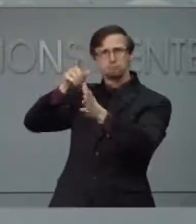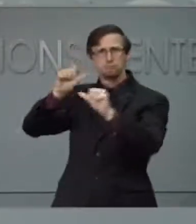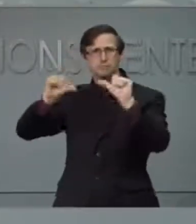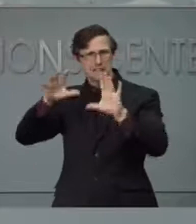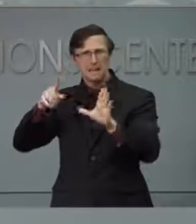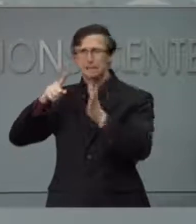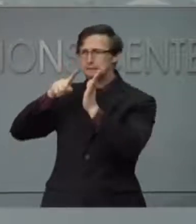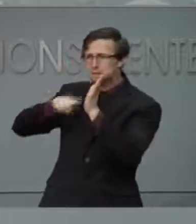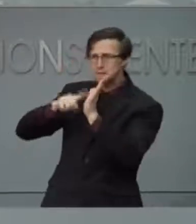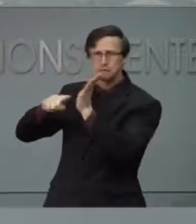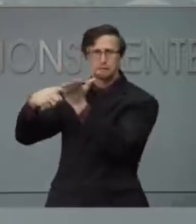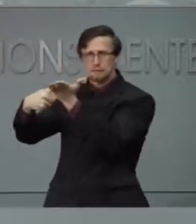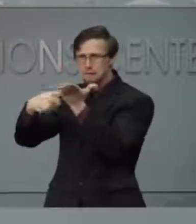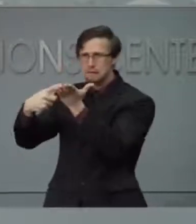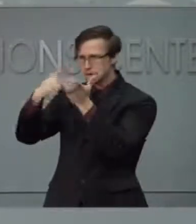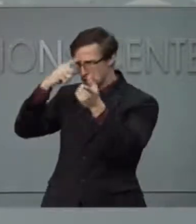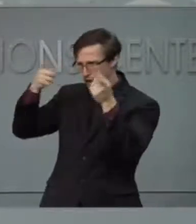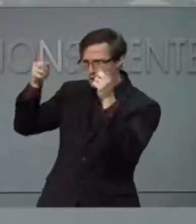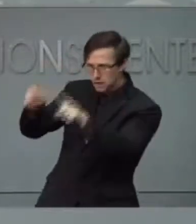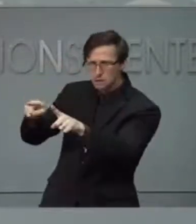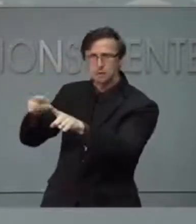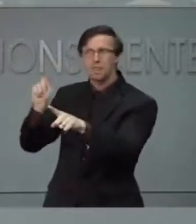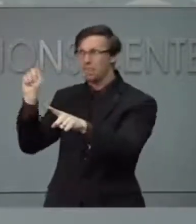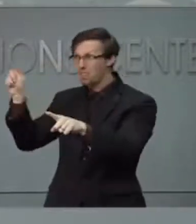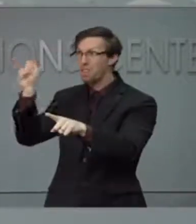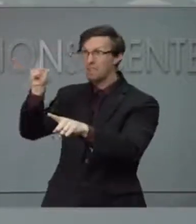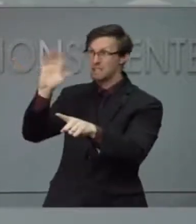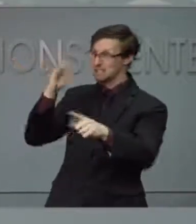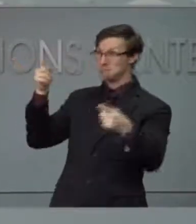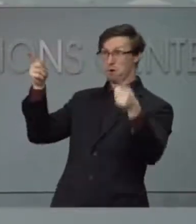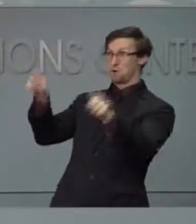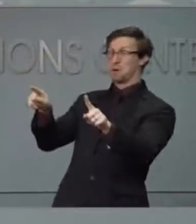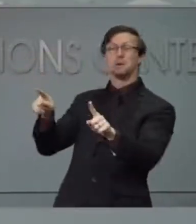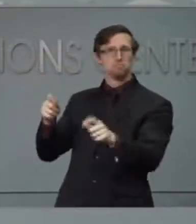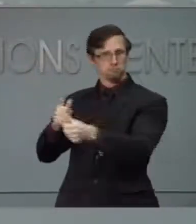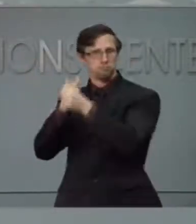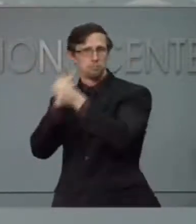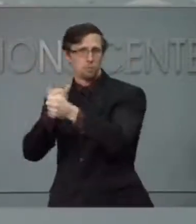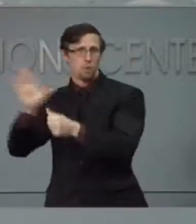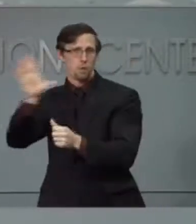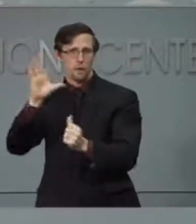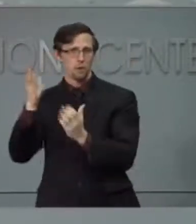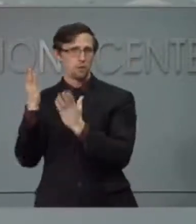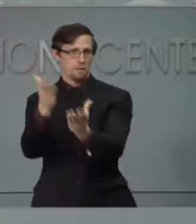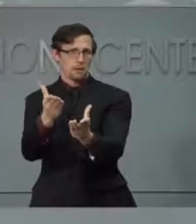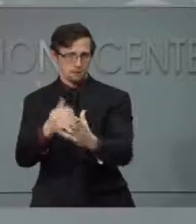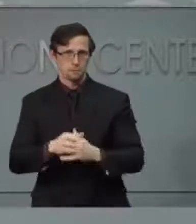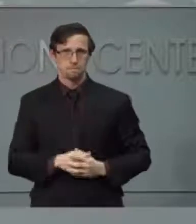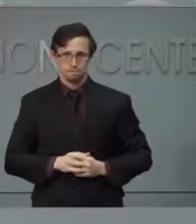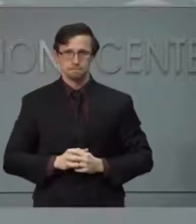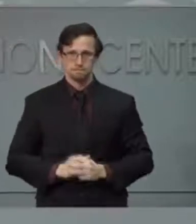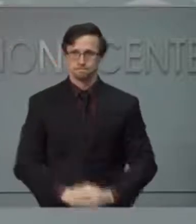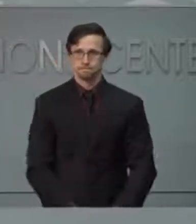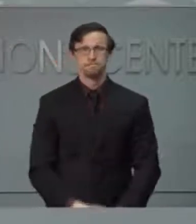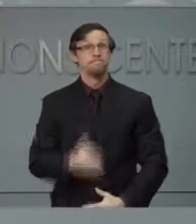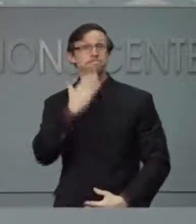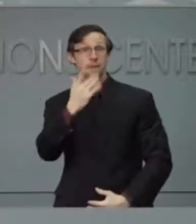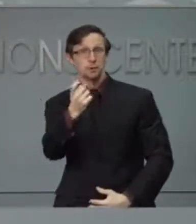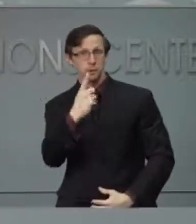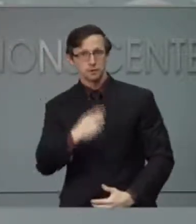all aligned on how that prioritization should work, and we were going to be following their recommendations. Thank